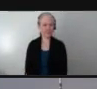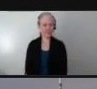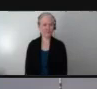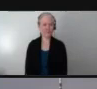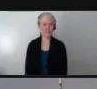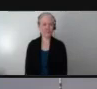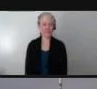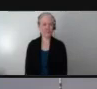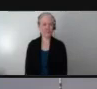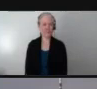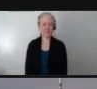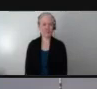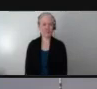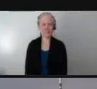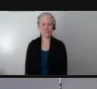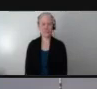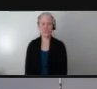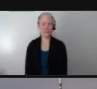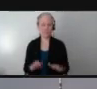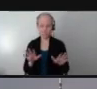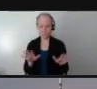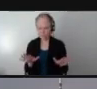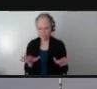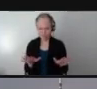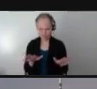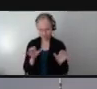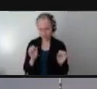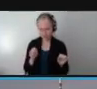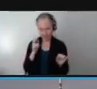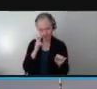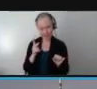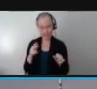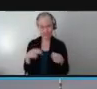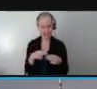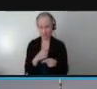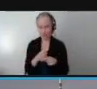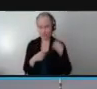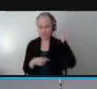All right, and I believe you all can see the slides, is that right?